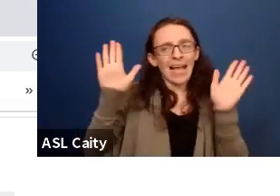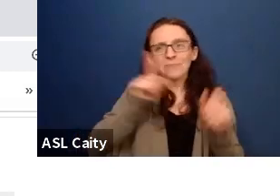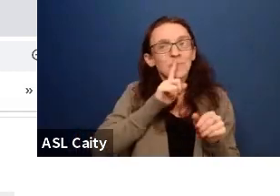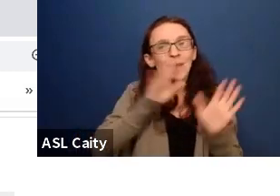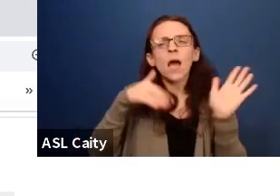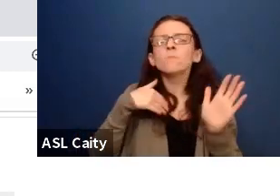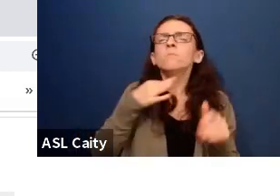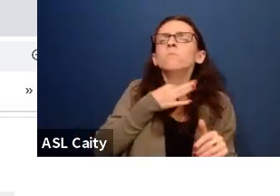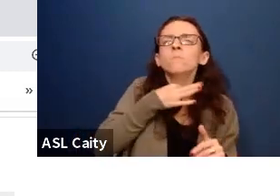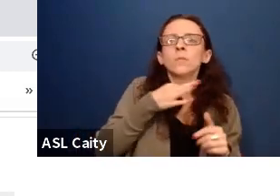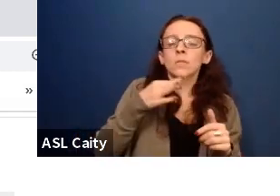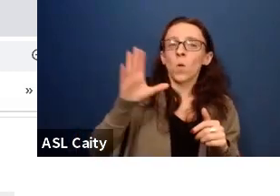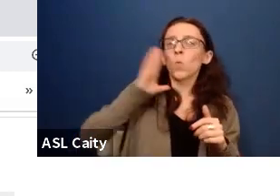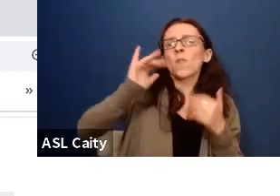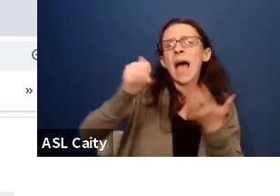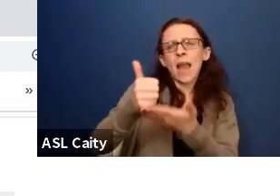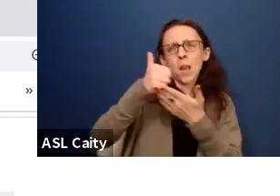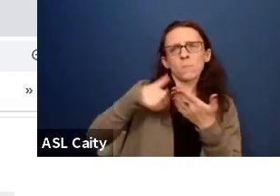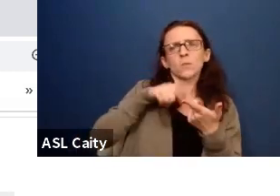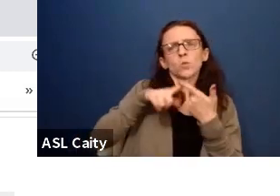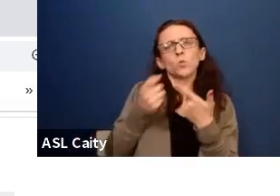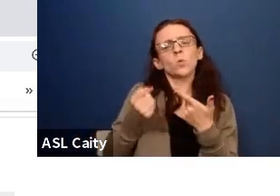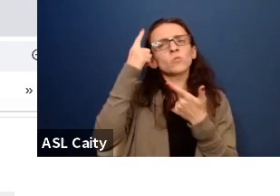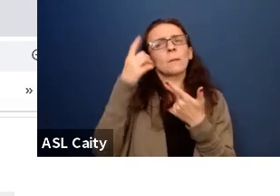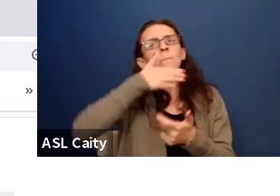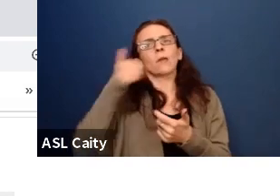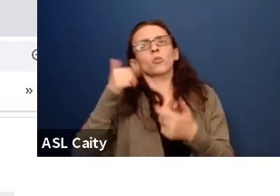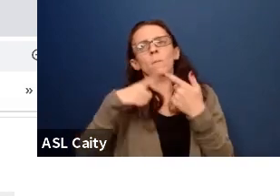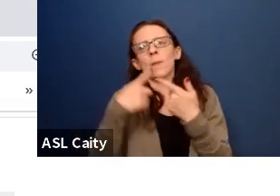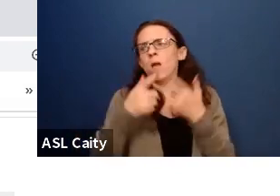reach an understanding of what the impact on neighborhood diversity is.